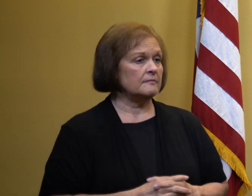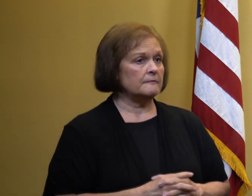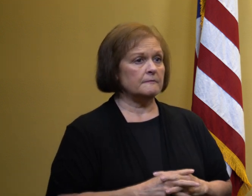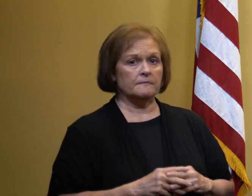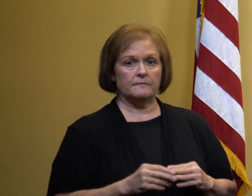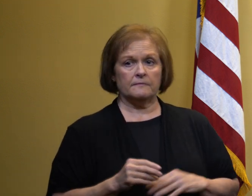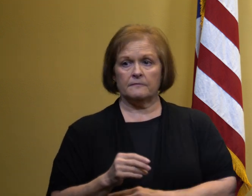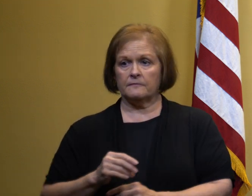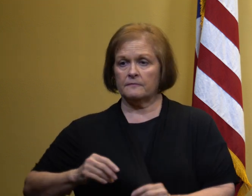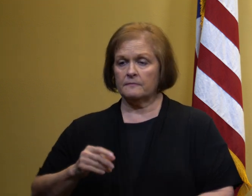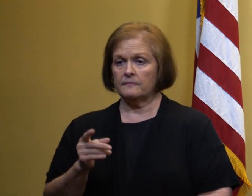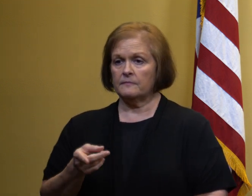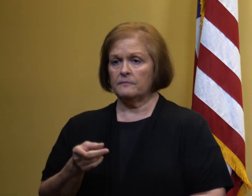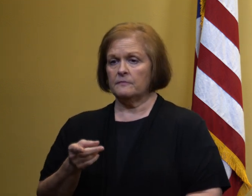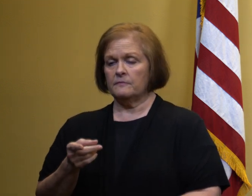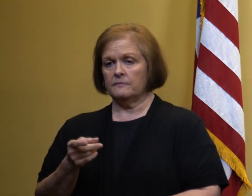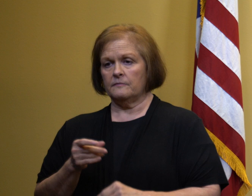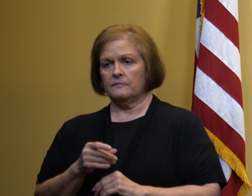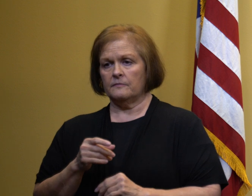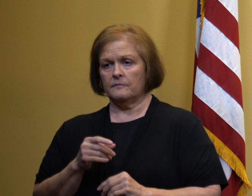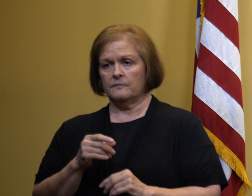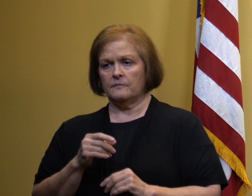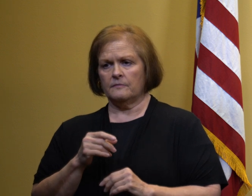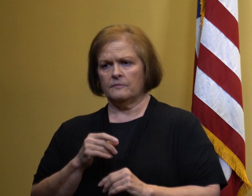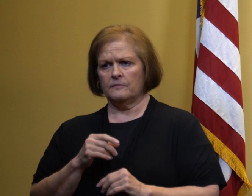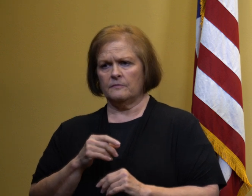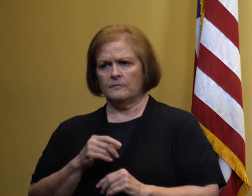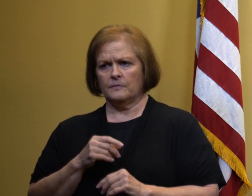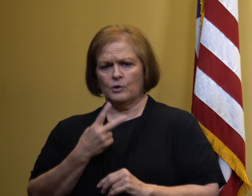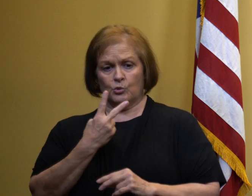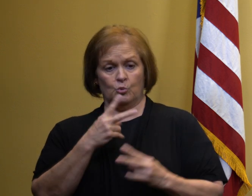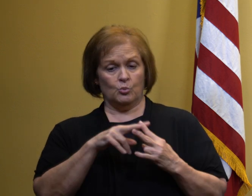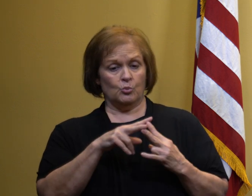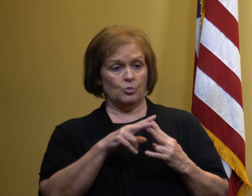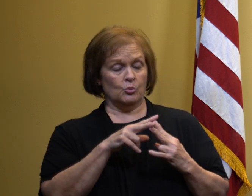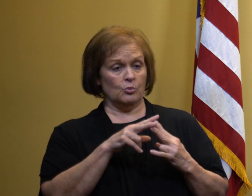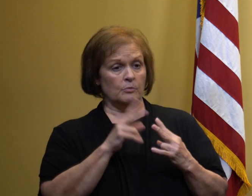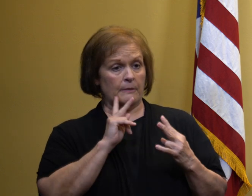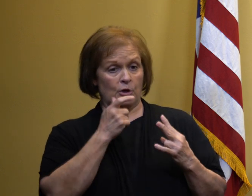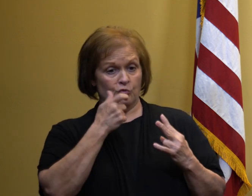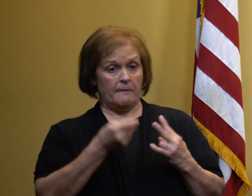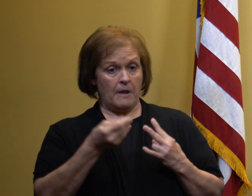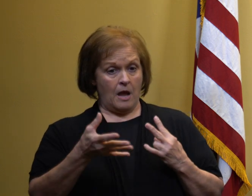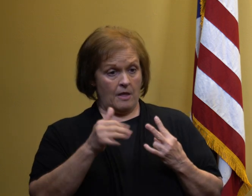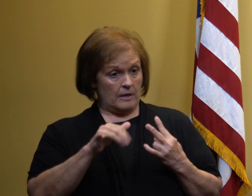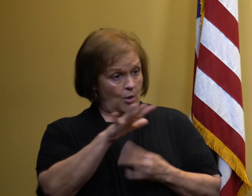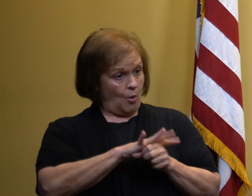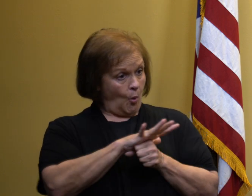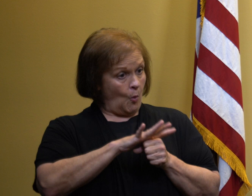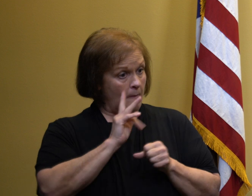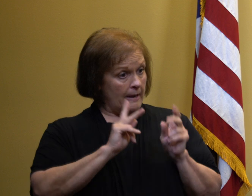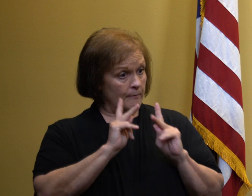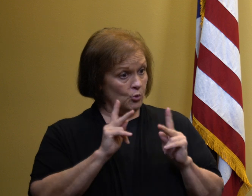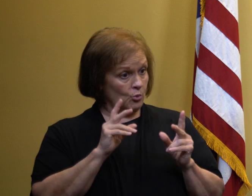Axios New Orleans, do you have a question? Hi, yeah, two questions. So the two viable offers for Plaza Tower, are those local offers or outside people